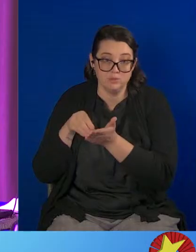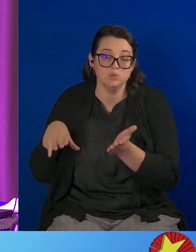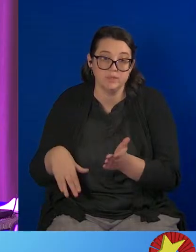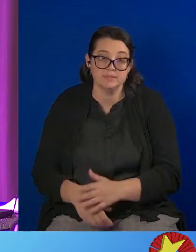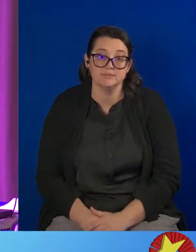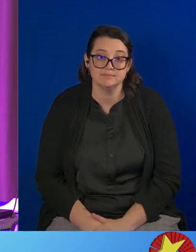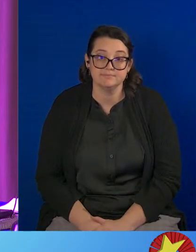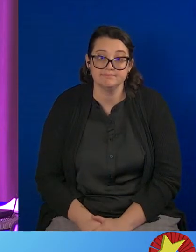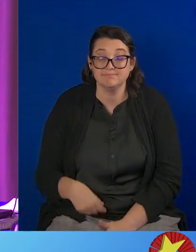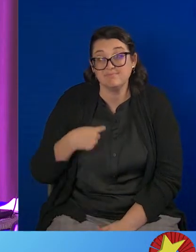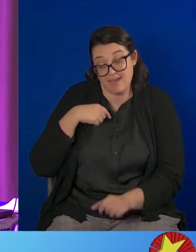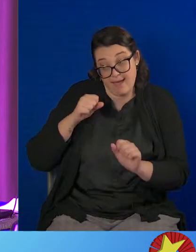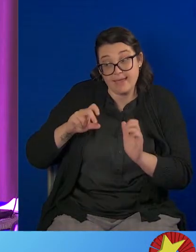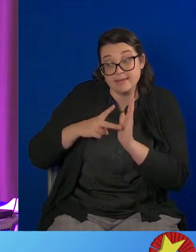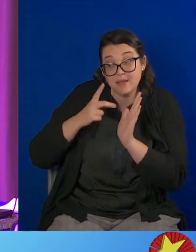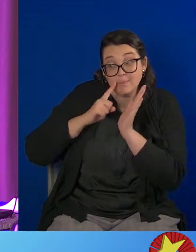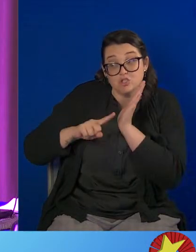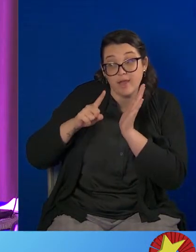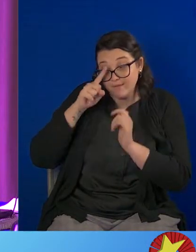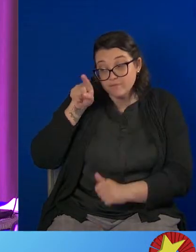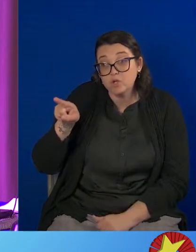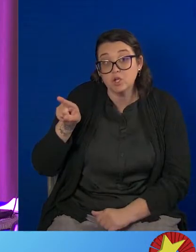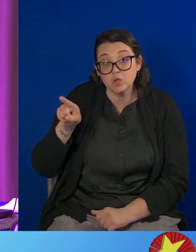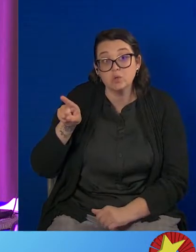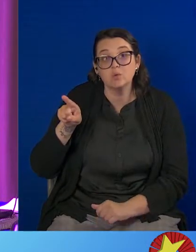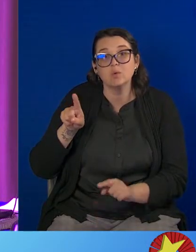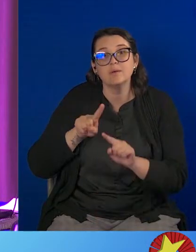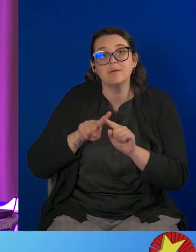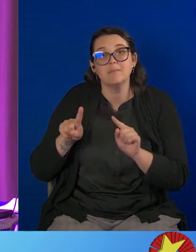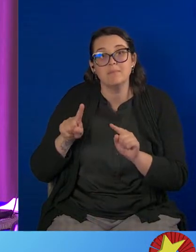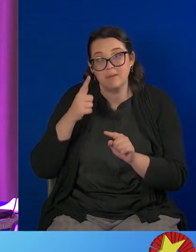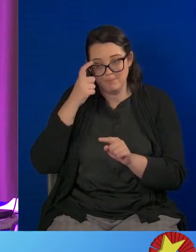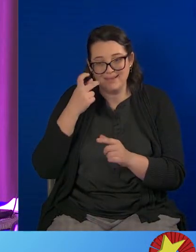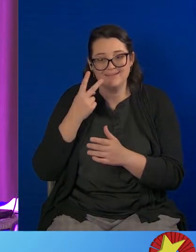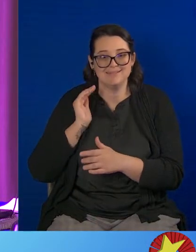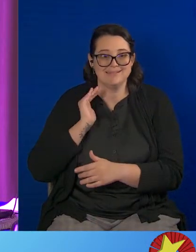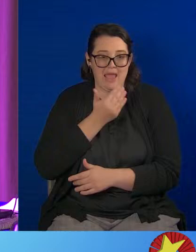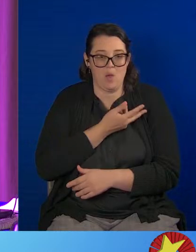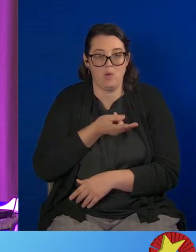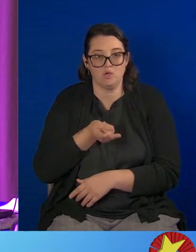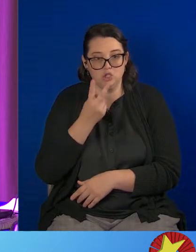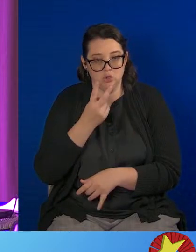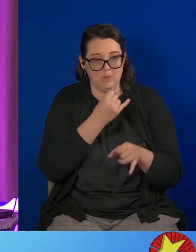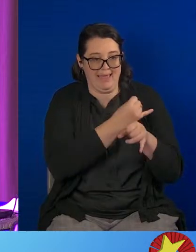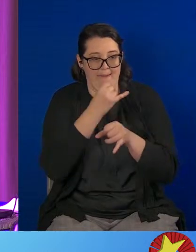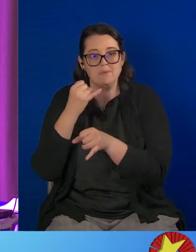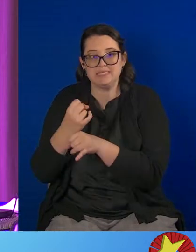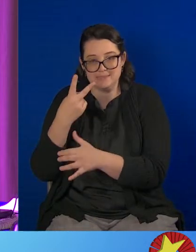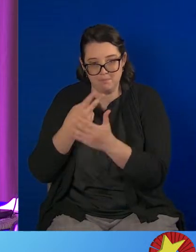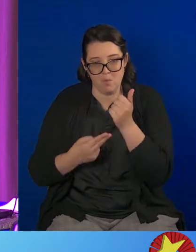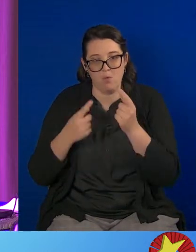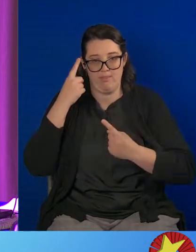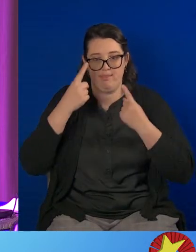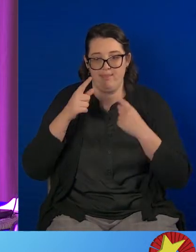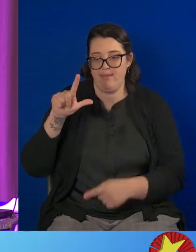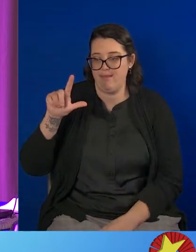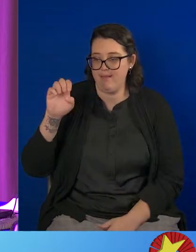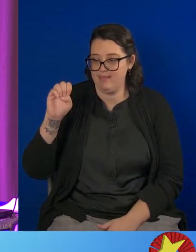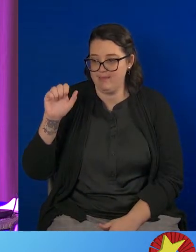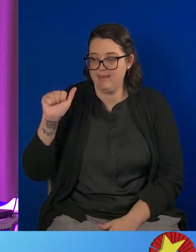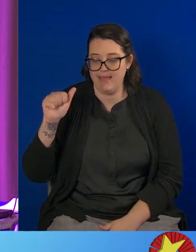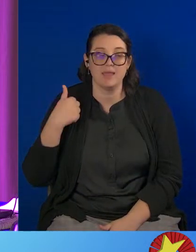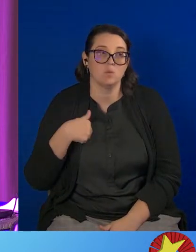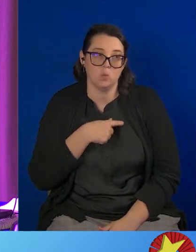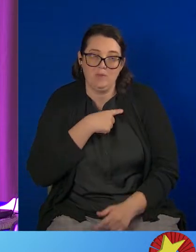I could double check that. But as our two campuses are identified as LEAs, I believe that is, we can do